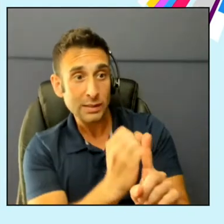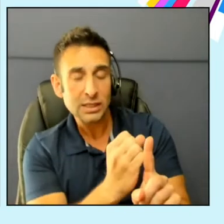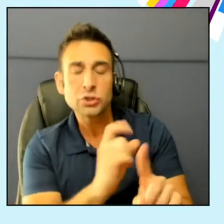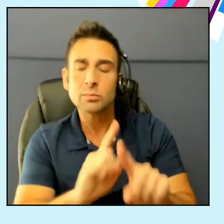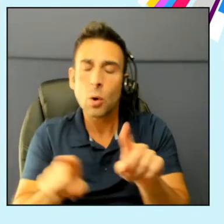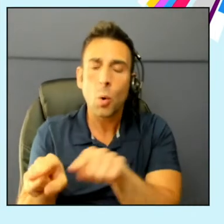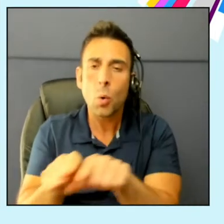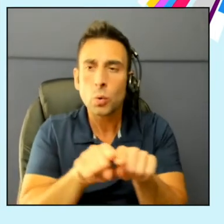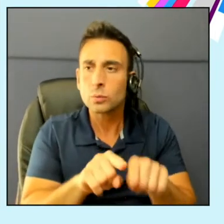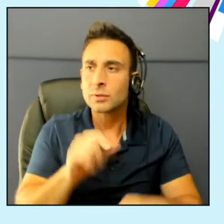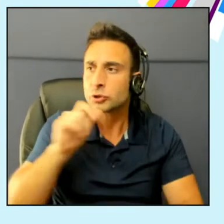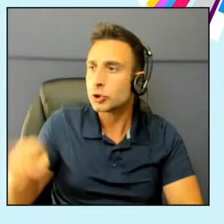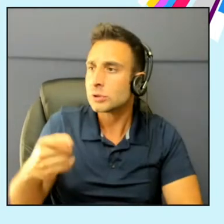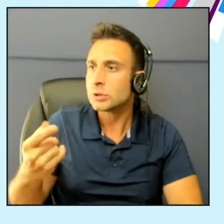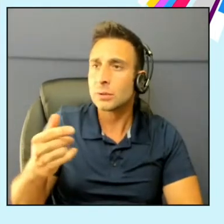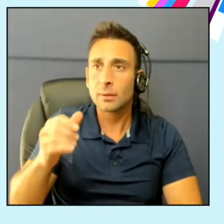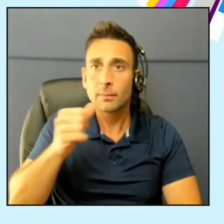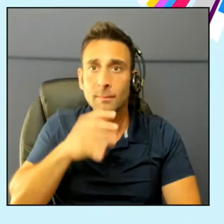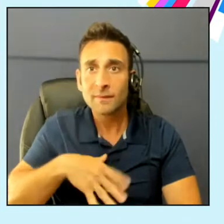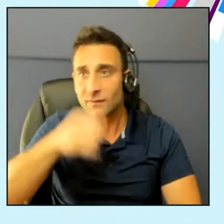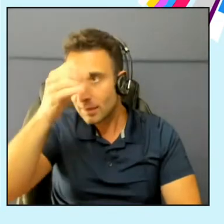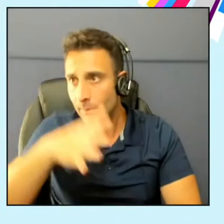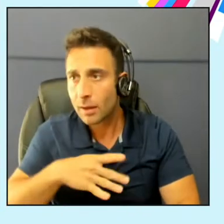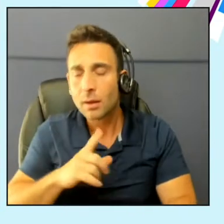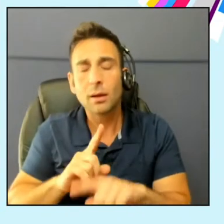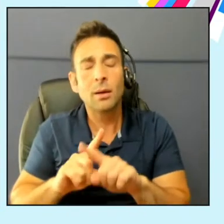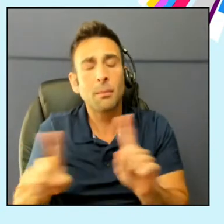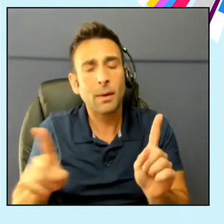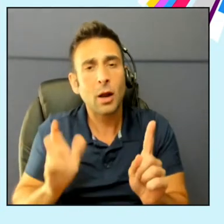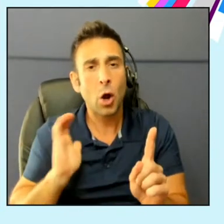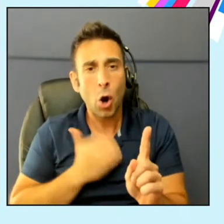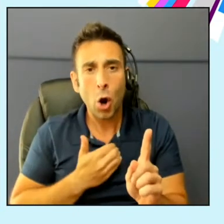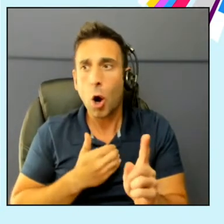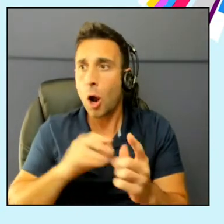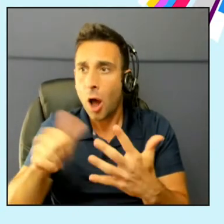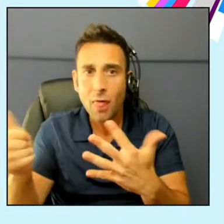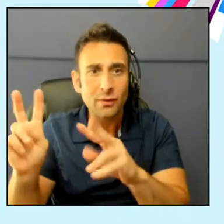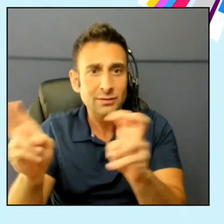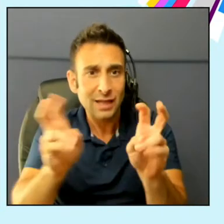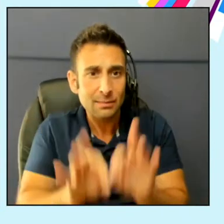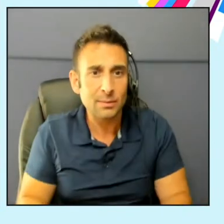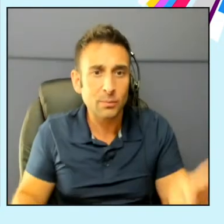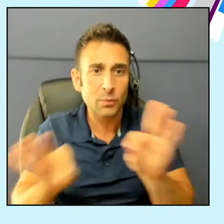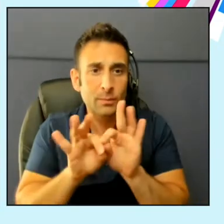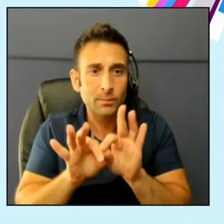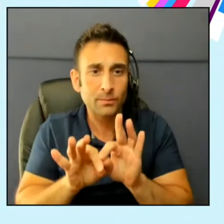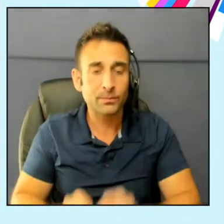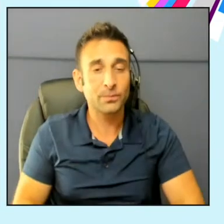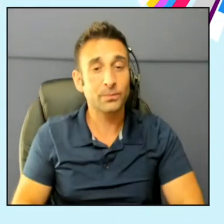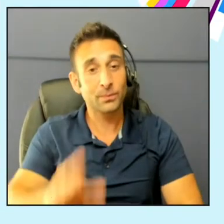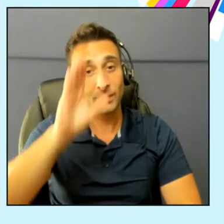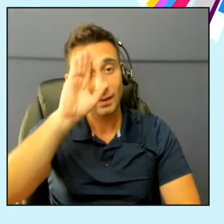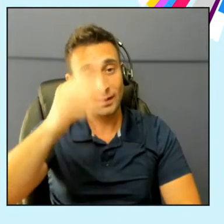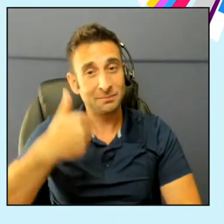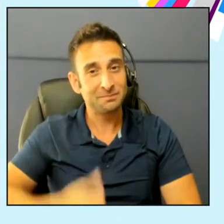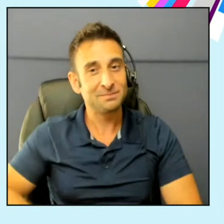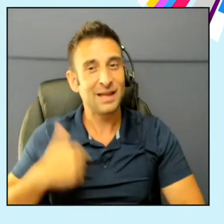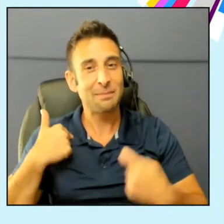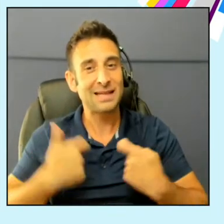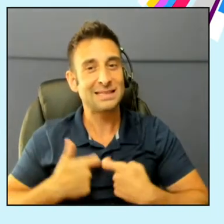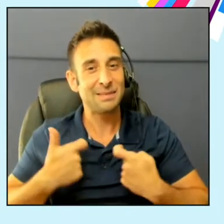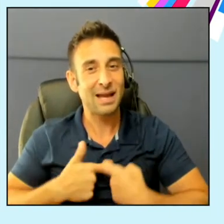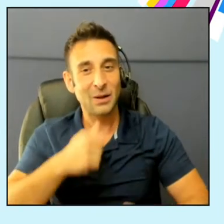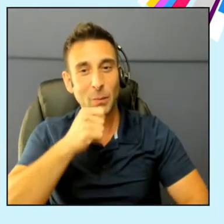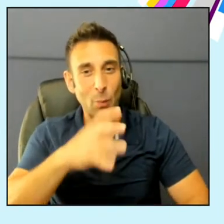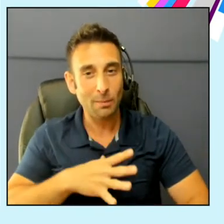mental health, sustainability. Hi, I am Beth. I'm a Hispanic woman. I am the